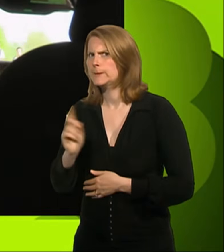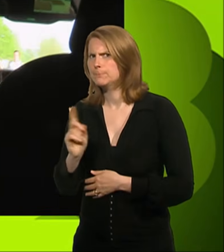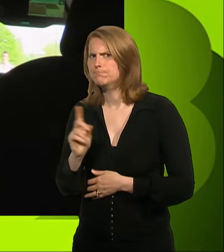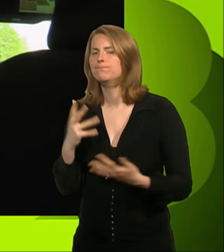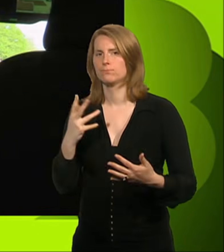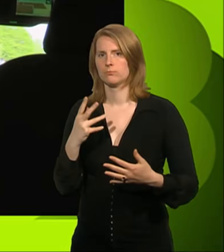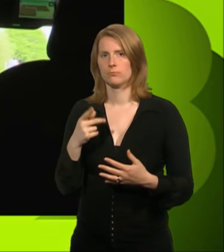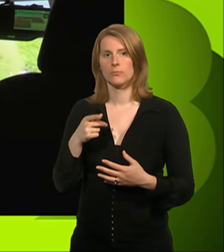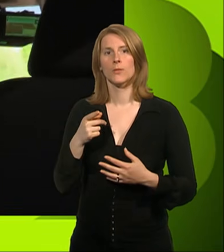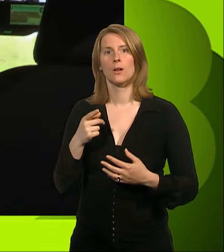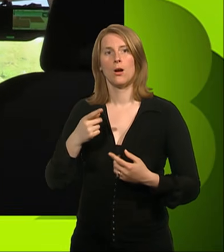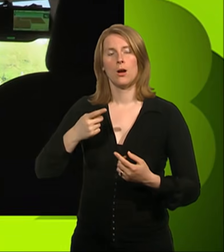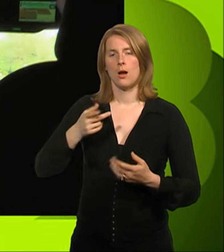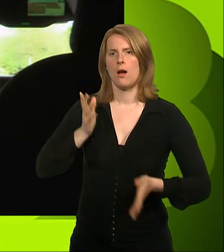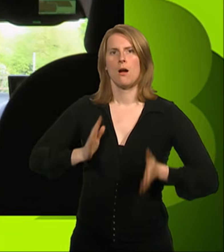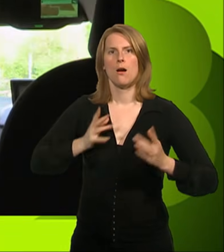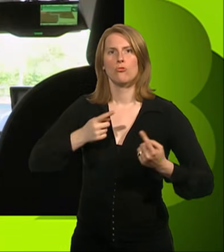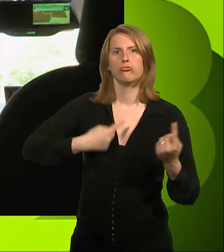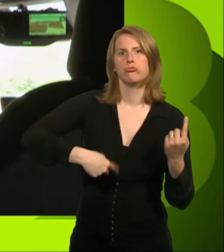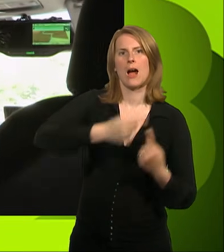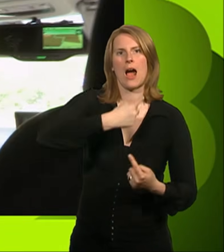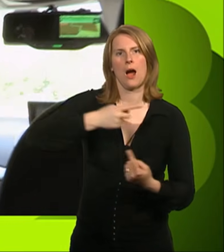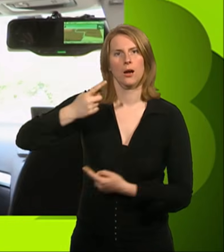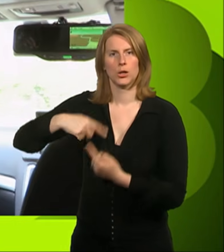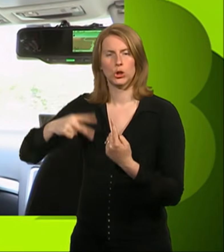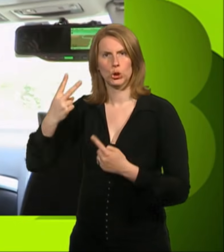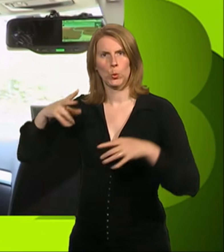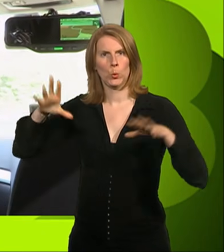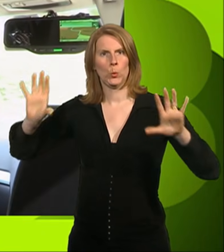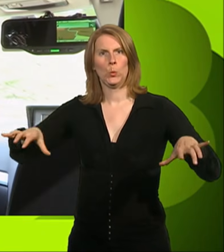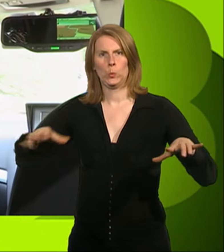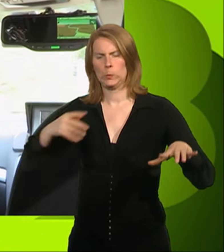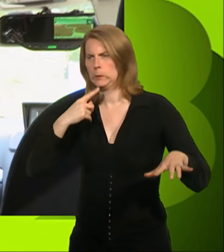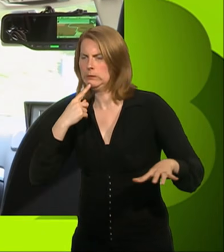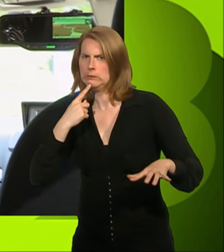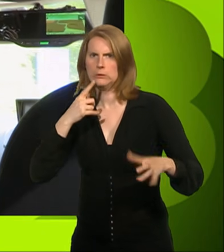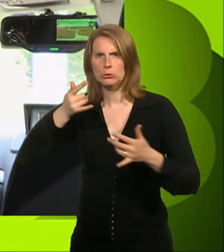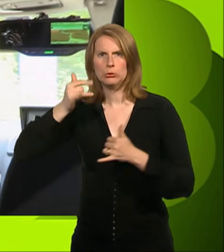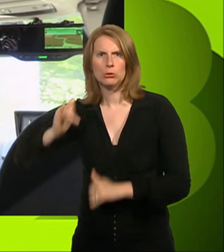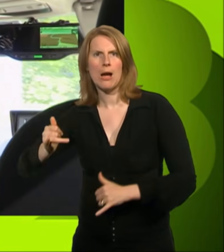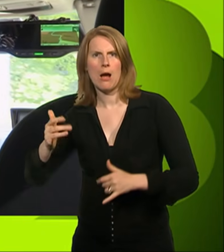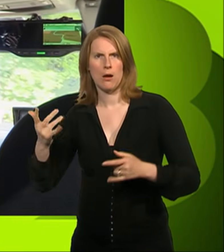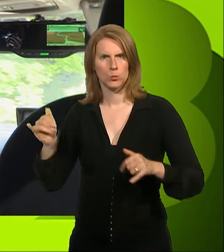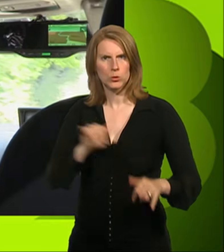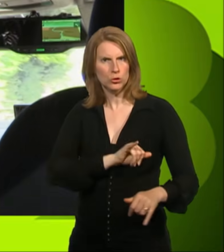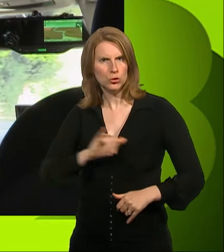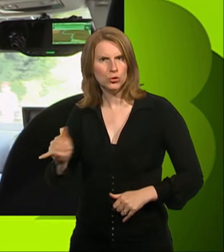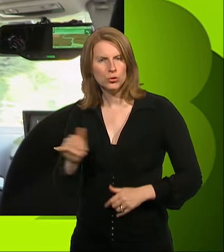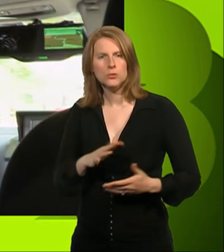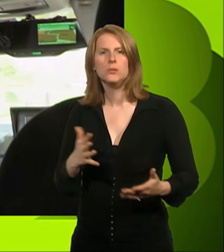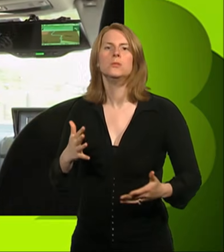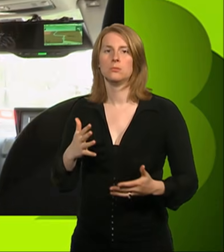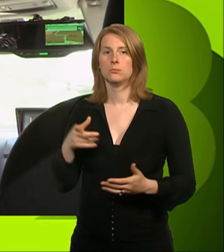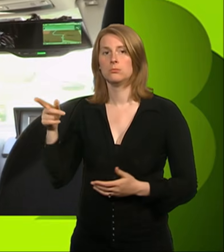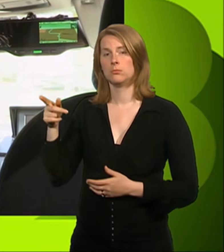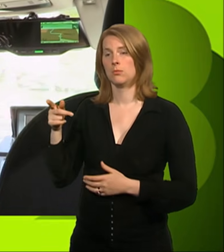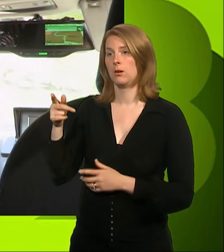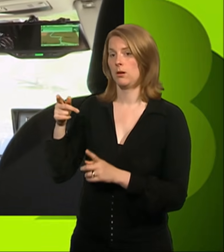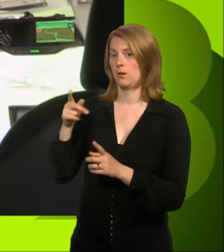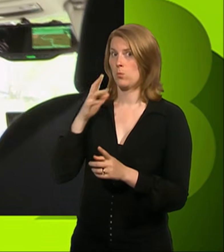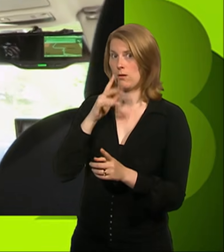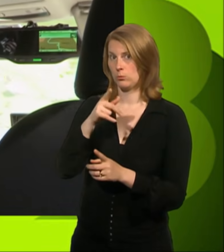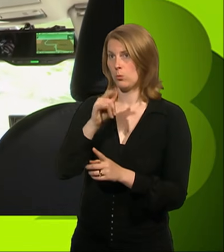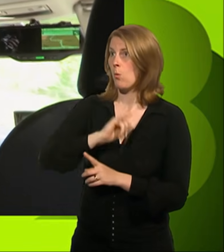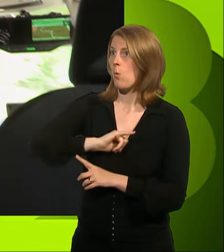right place, please, Eva. So it's very important when you're making a 999 call to give as much detail as you can and to stay on the line. You're saying things like, we're at